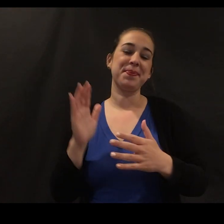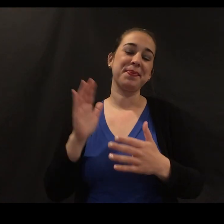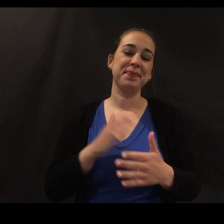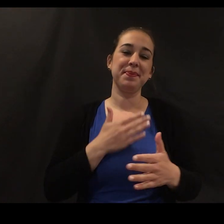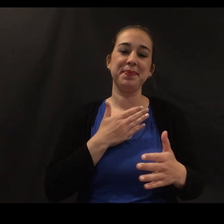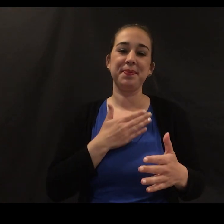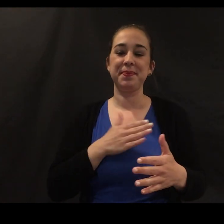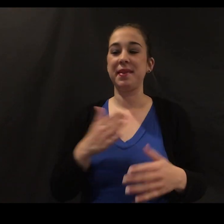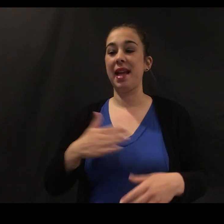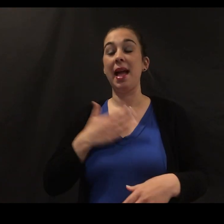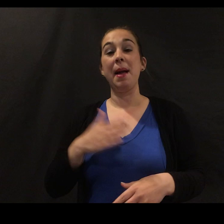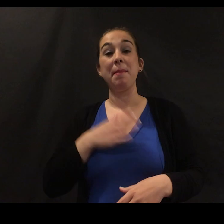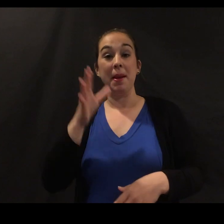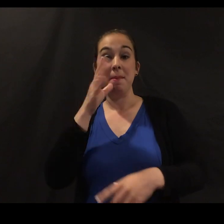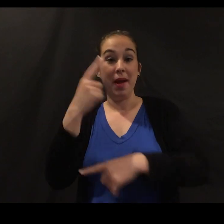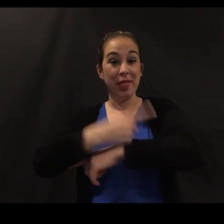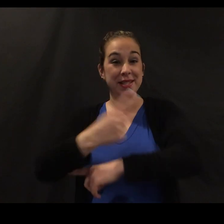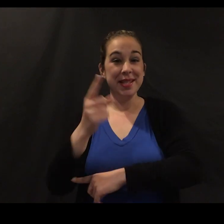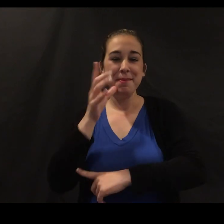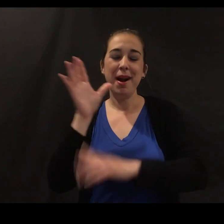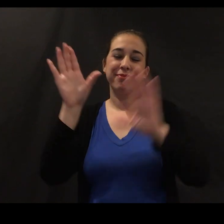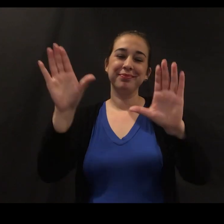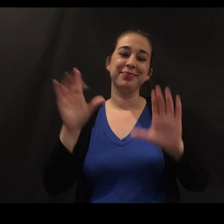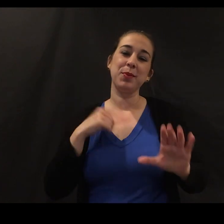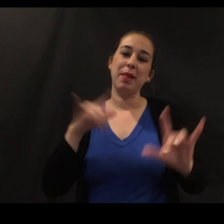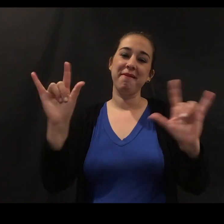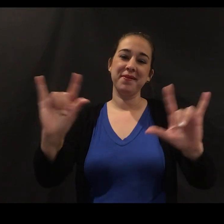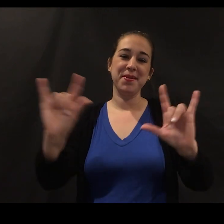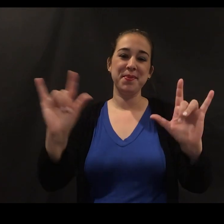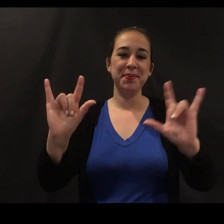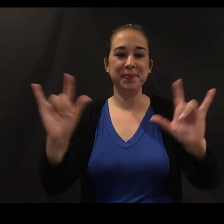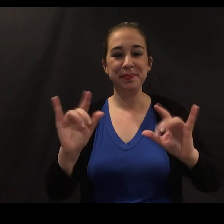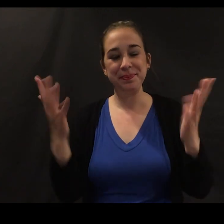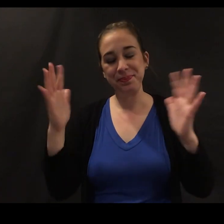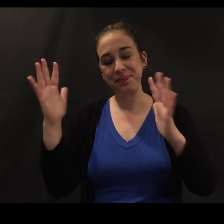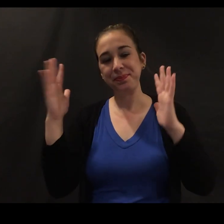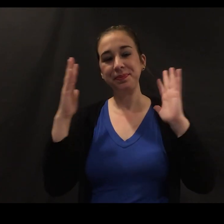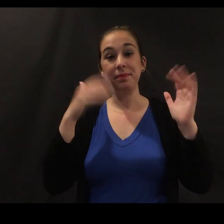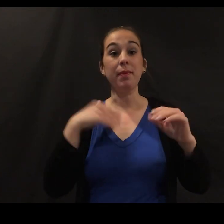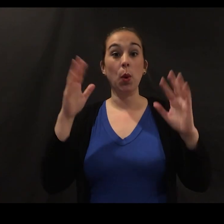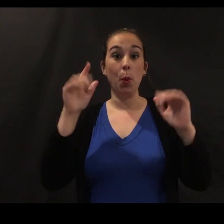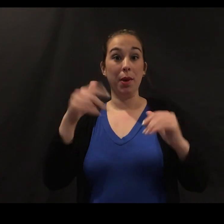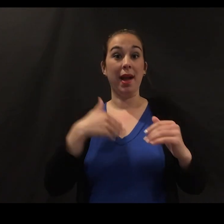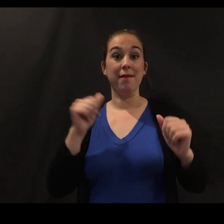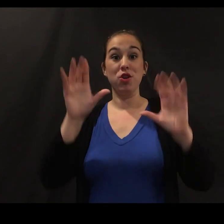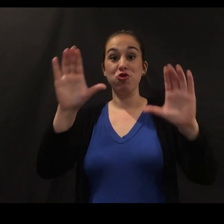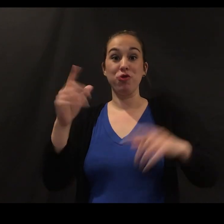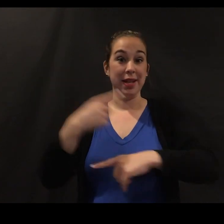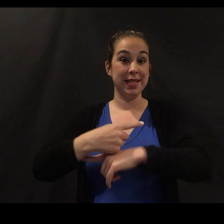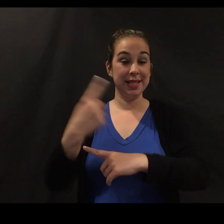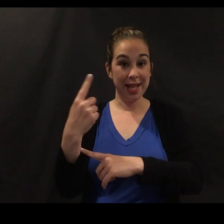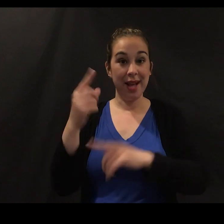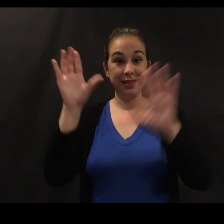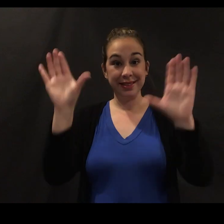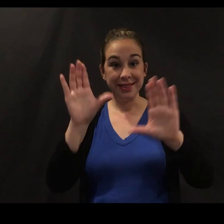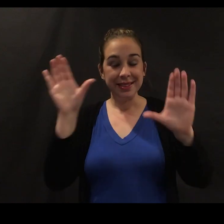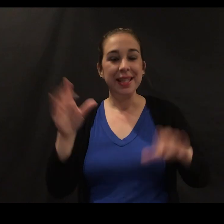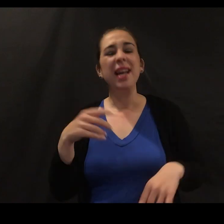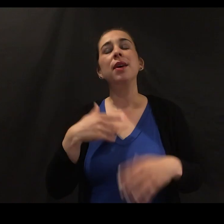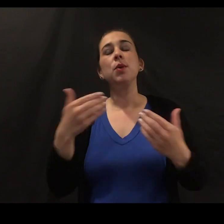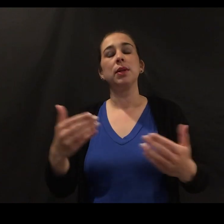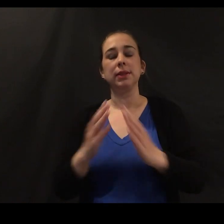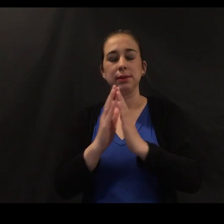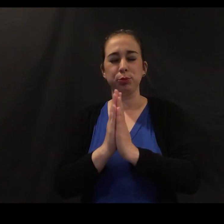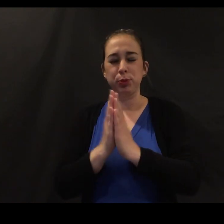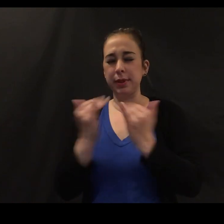Happy Mother's Day. Happy Mother's Day. Happy Mother's Day, moms. Fantastic. We love you. Hope you have a great day tomorrow. Join me as we pray.